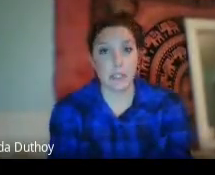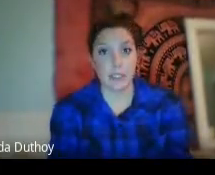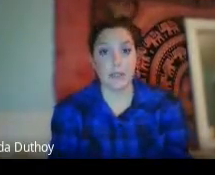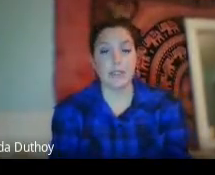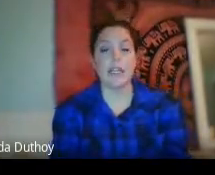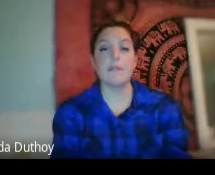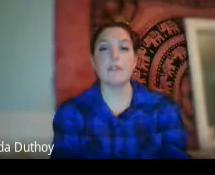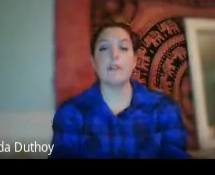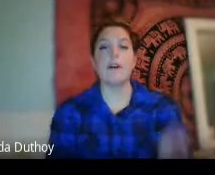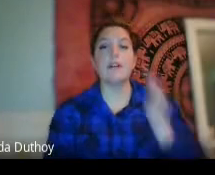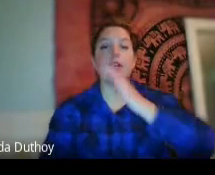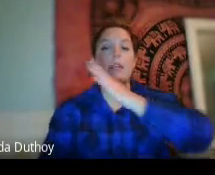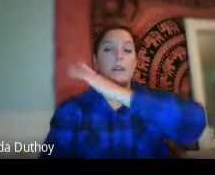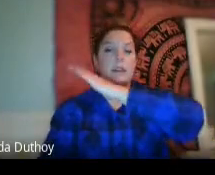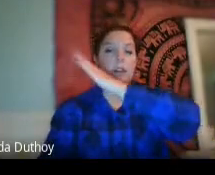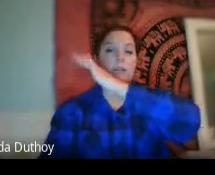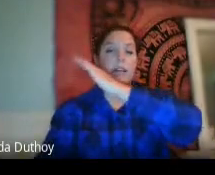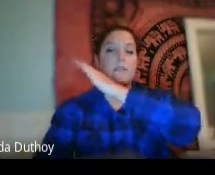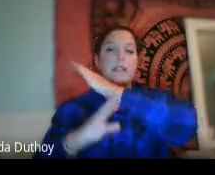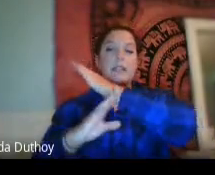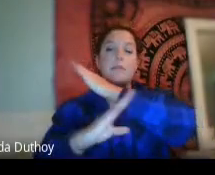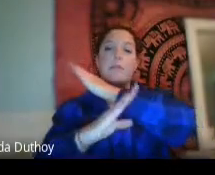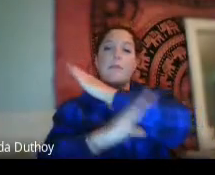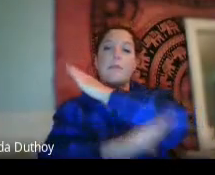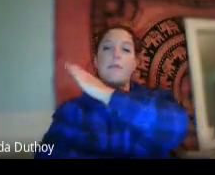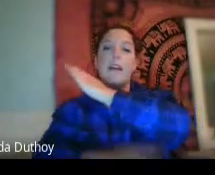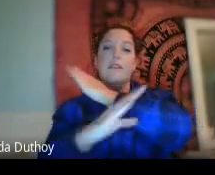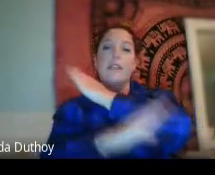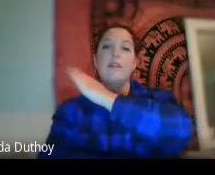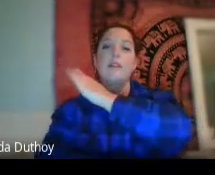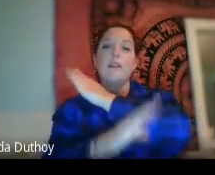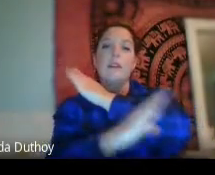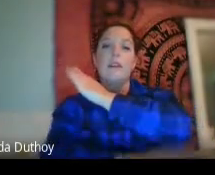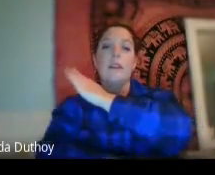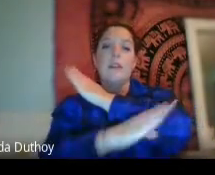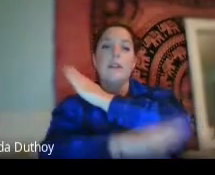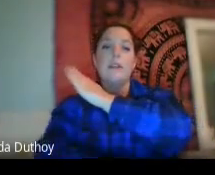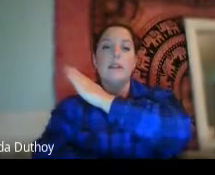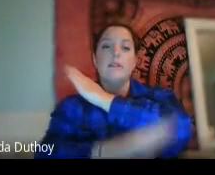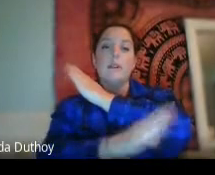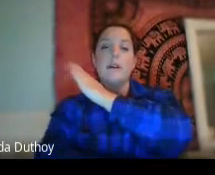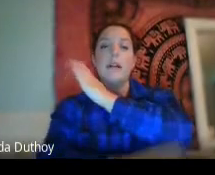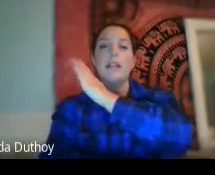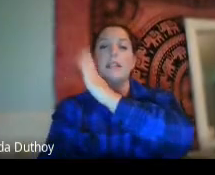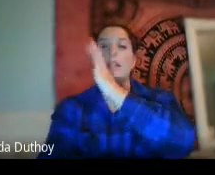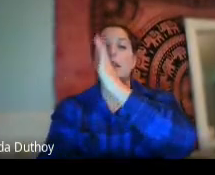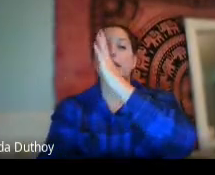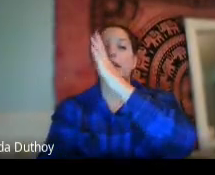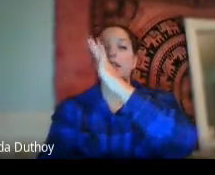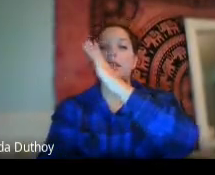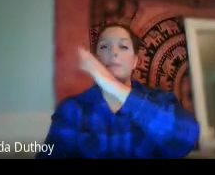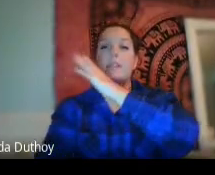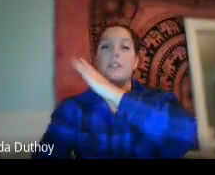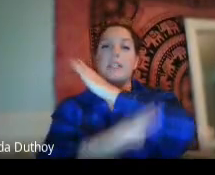ideas. So the sign for fall, you got a 5 here and a 5 here. Fall, I like to